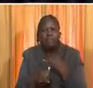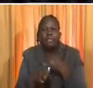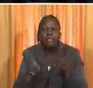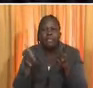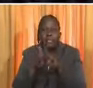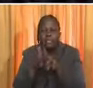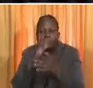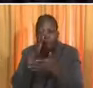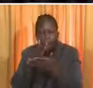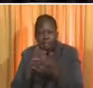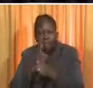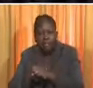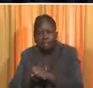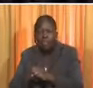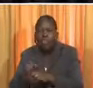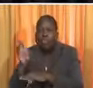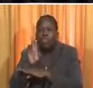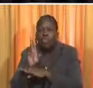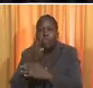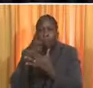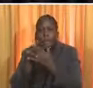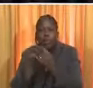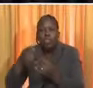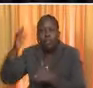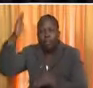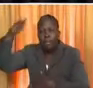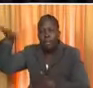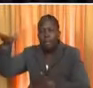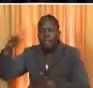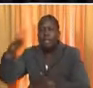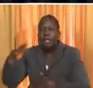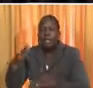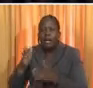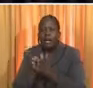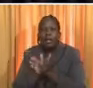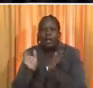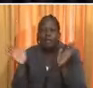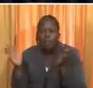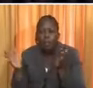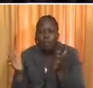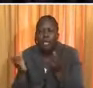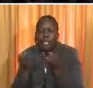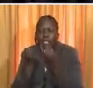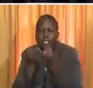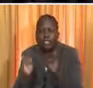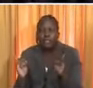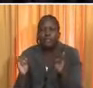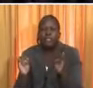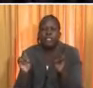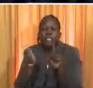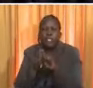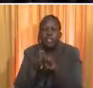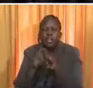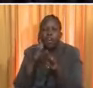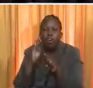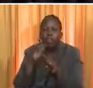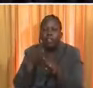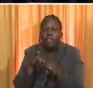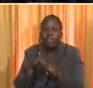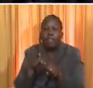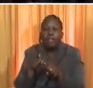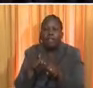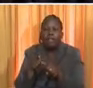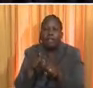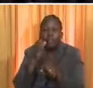Attempts to utilize both parliamentary and popular initiatives have failed essentially because of the tiered or